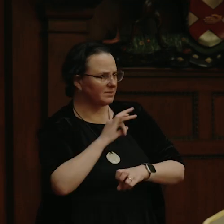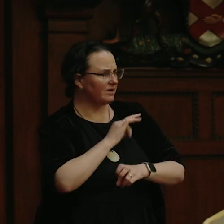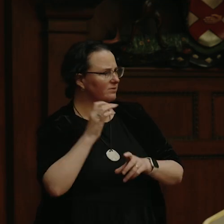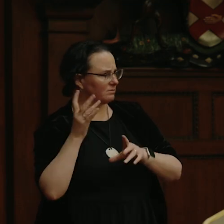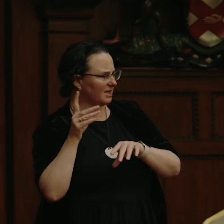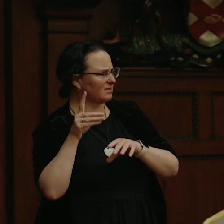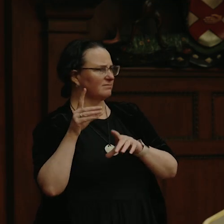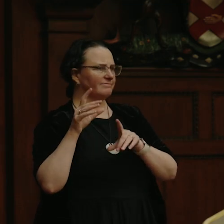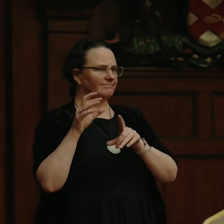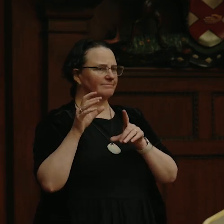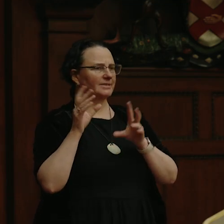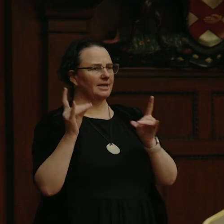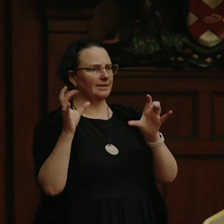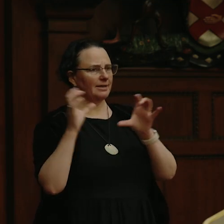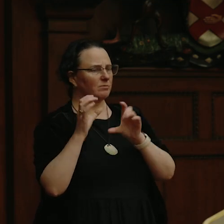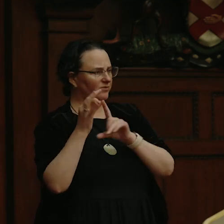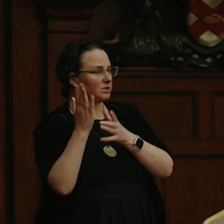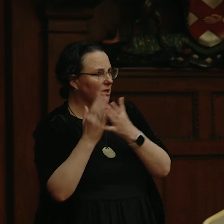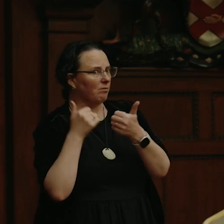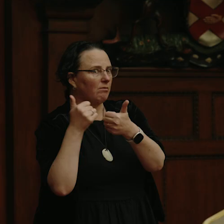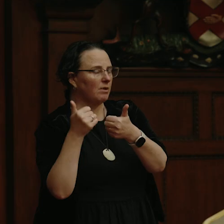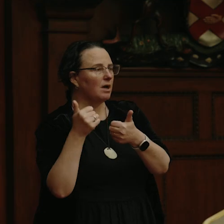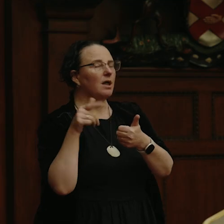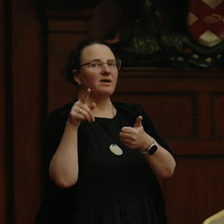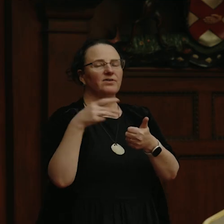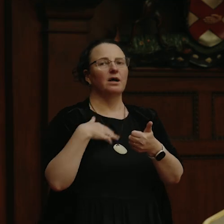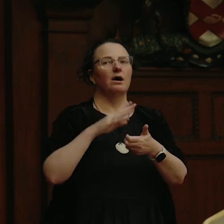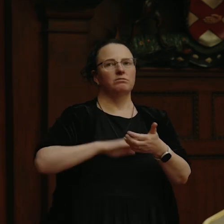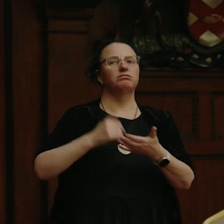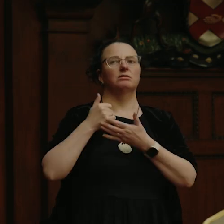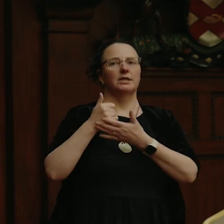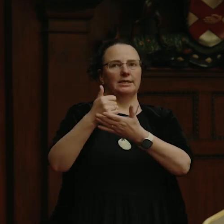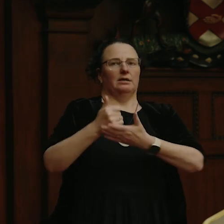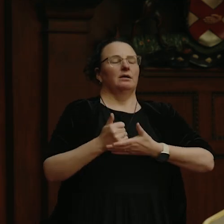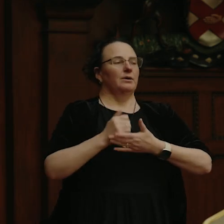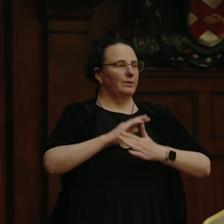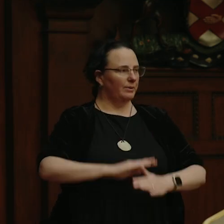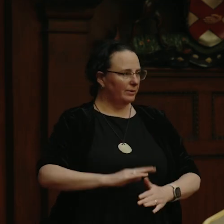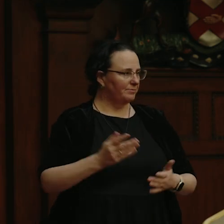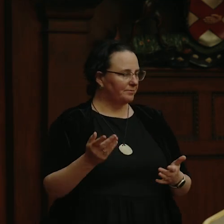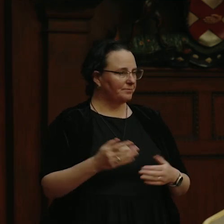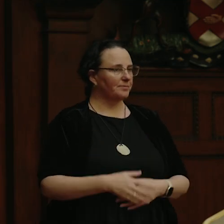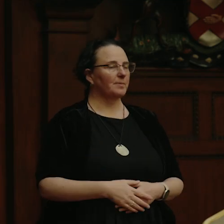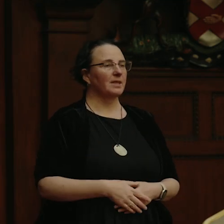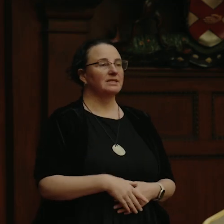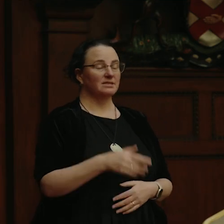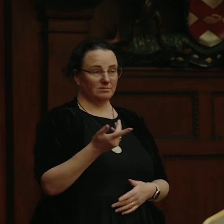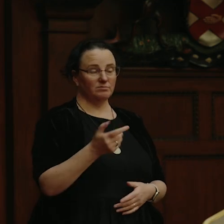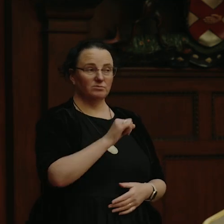And there was a lot of comfort in having that type of support. Living with Sjögren's isn't passive,